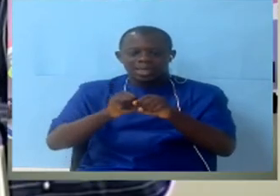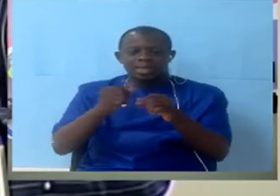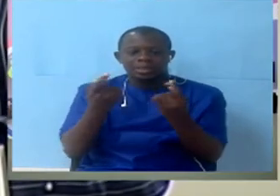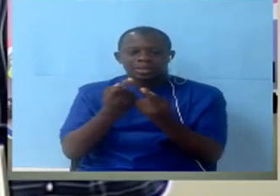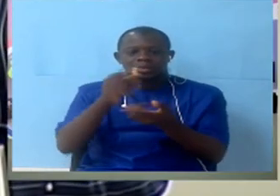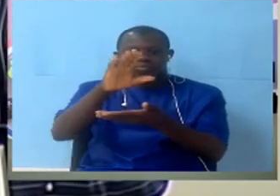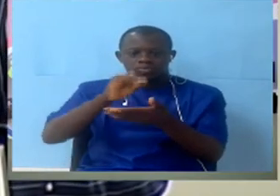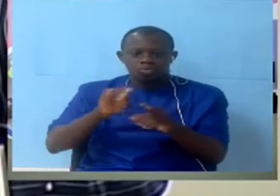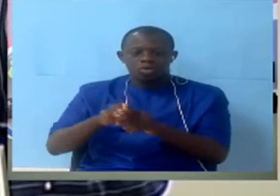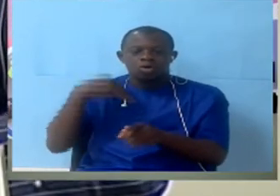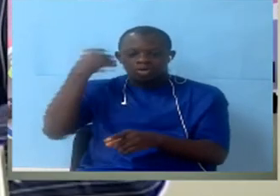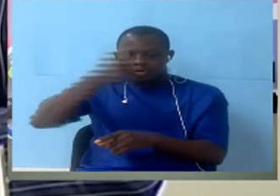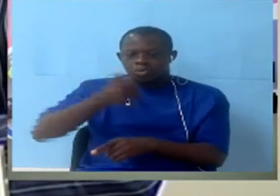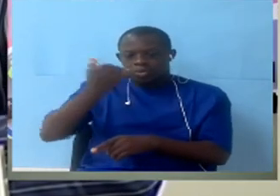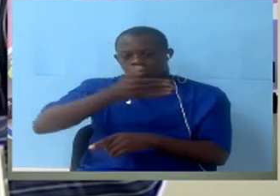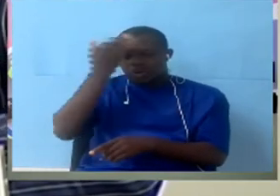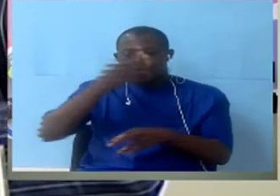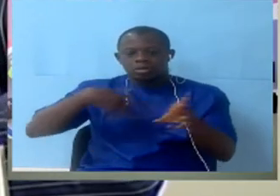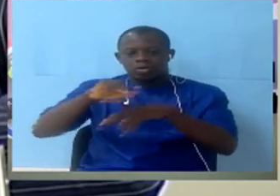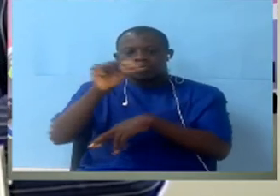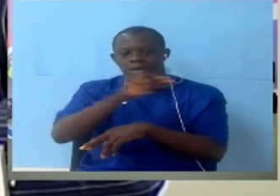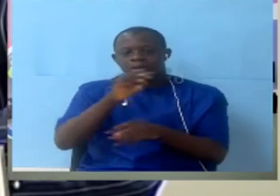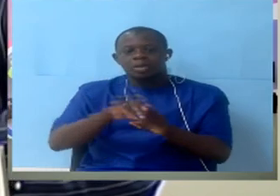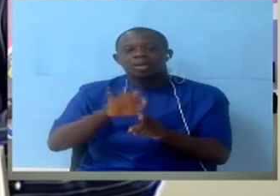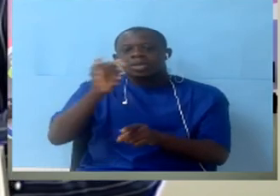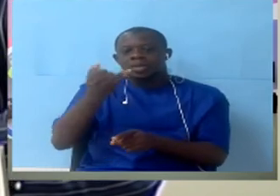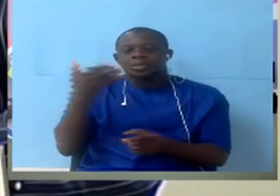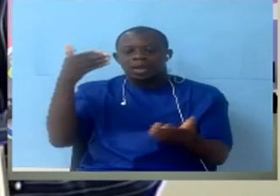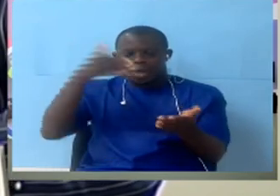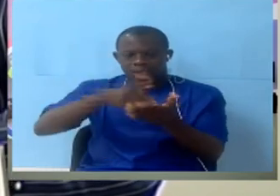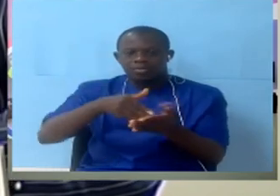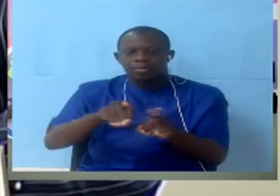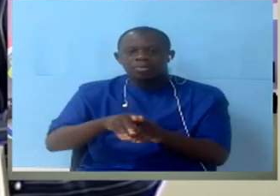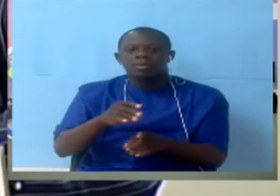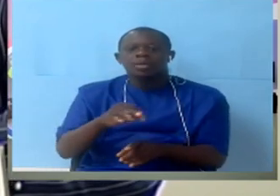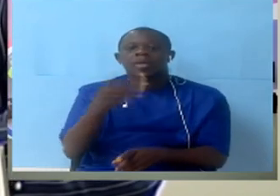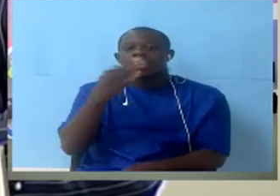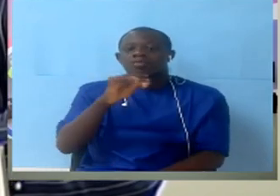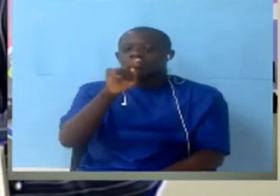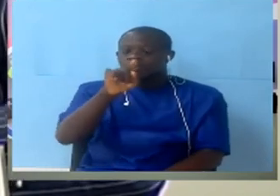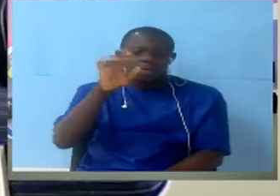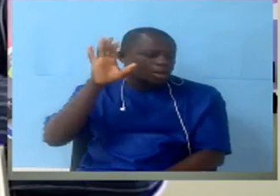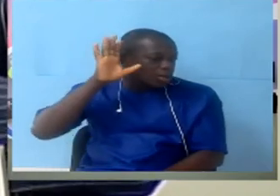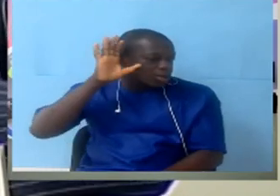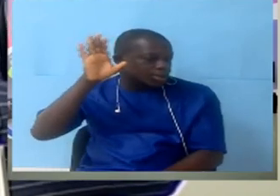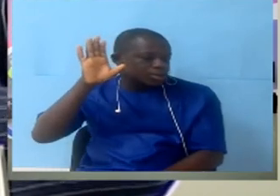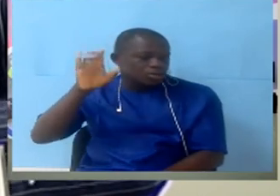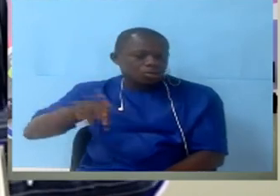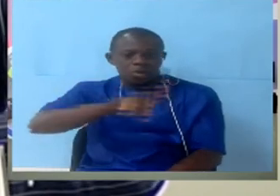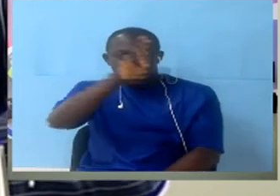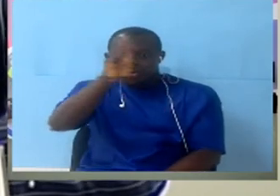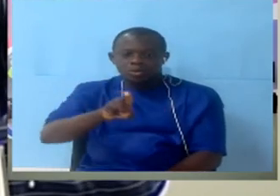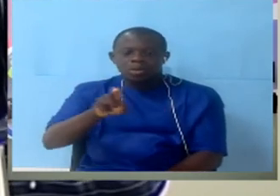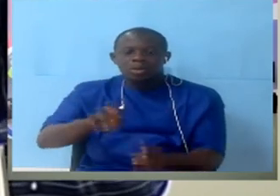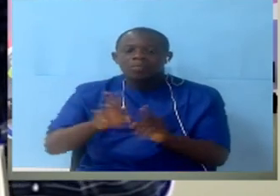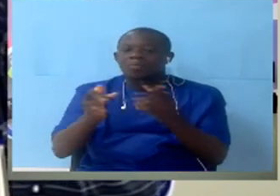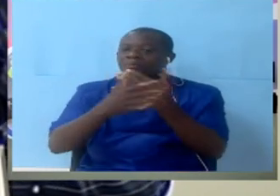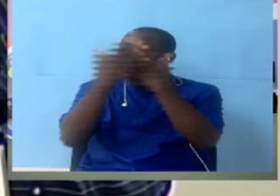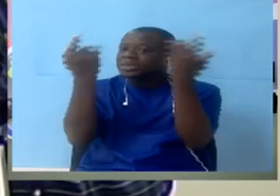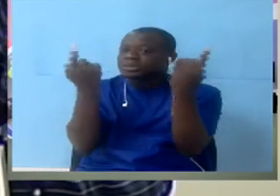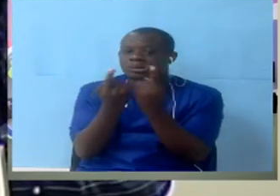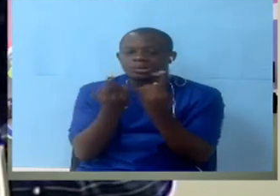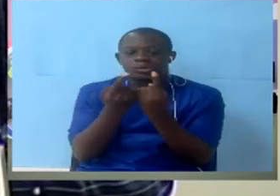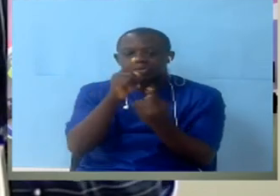morning. Another morning, huh? I came back. Fine. Just if you listen to the questions, A lot of what you say wouldn't